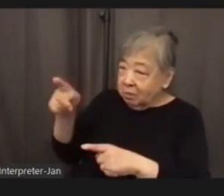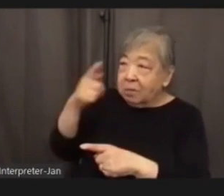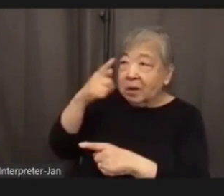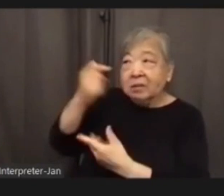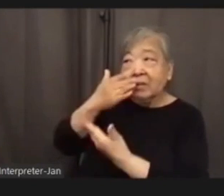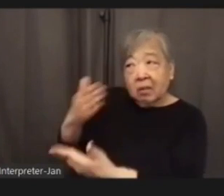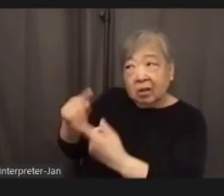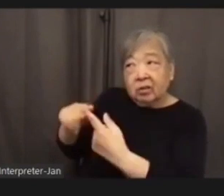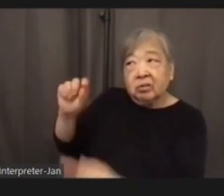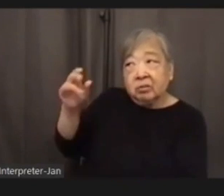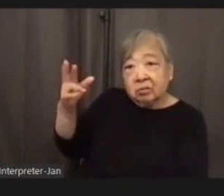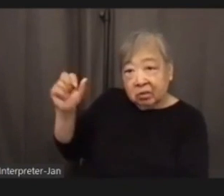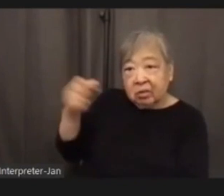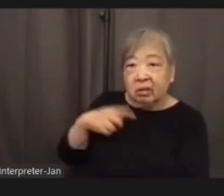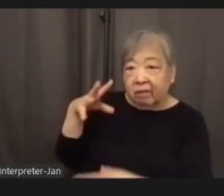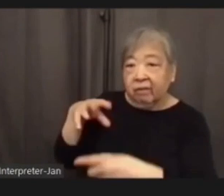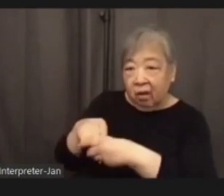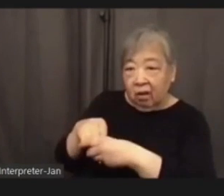for Chris.